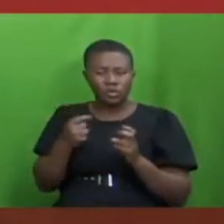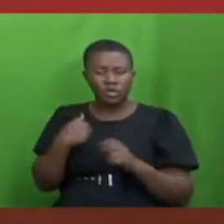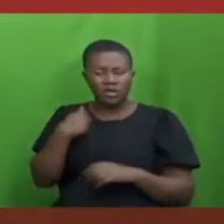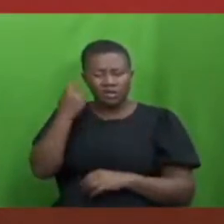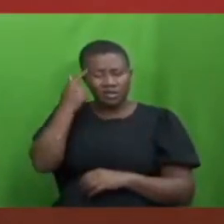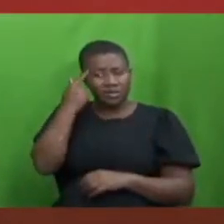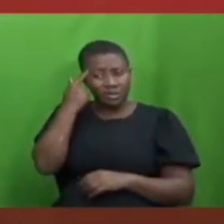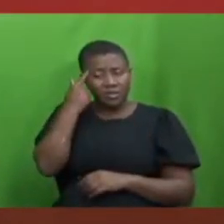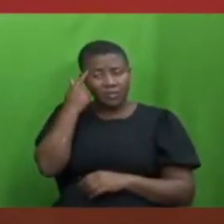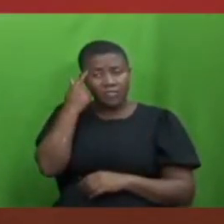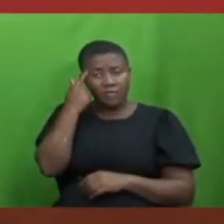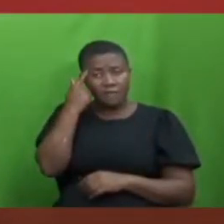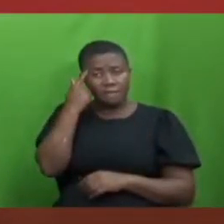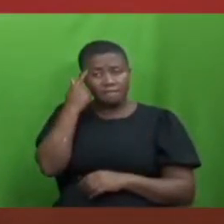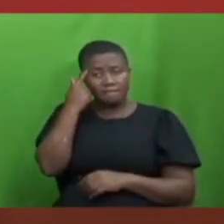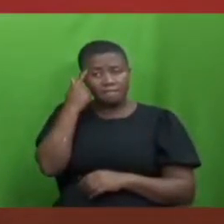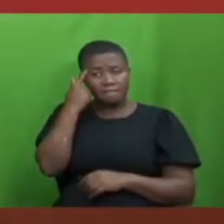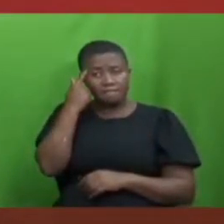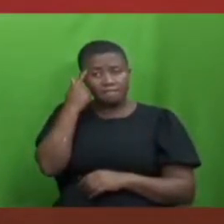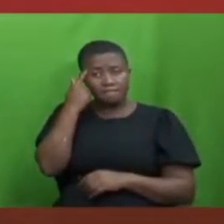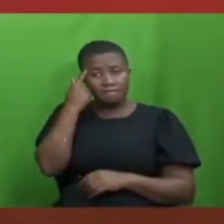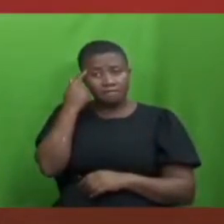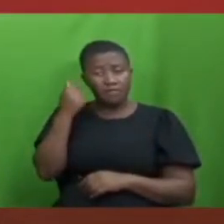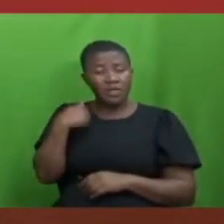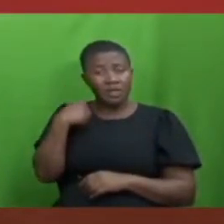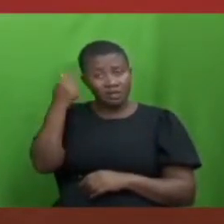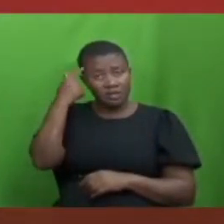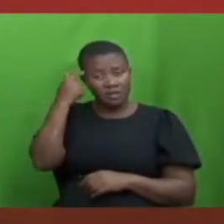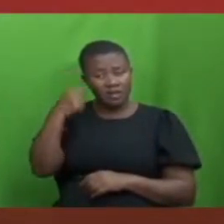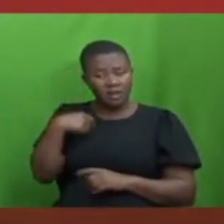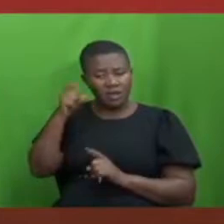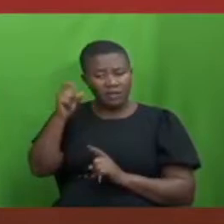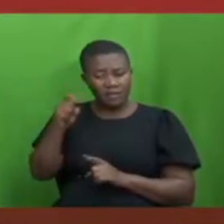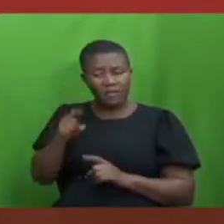think I should guide the House on.